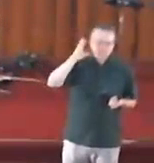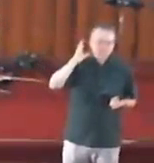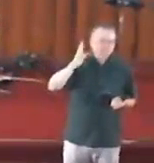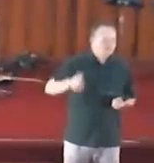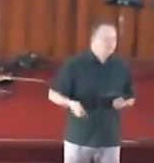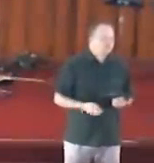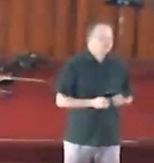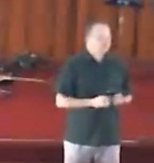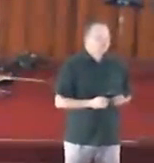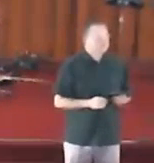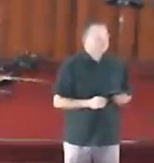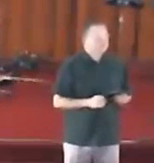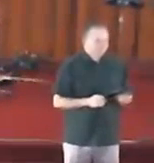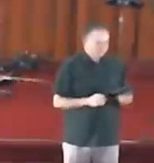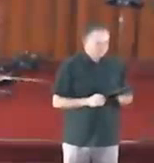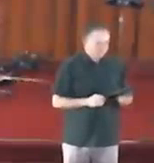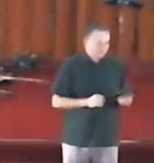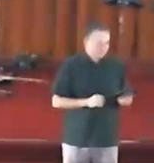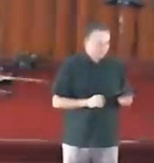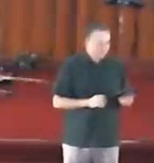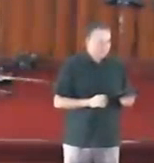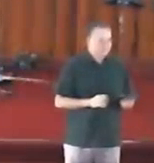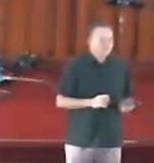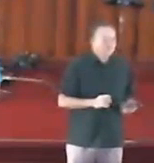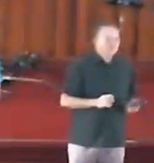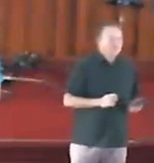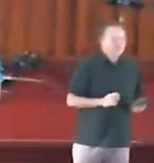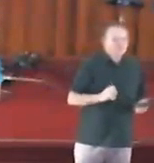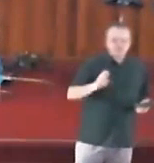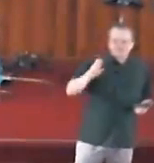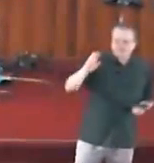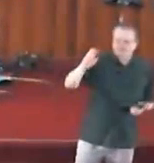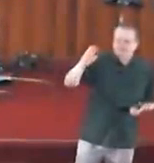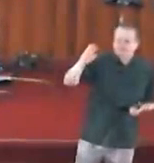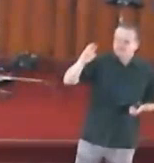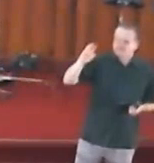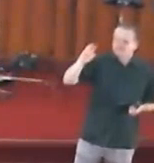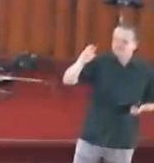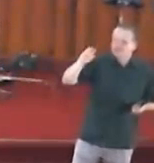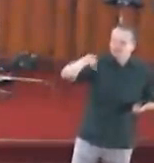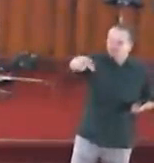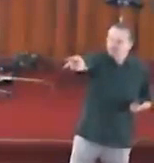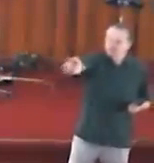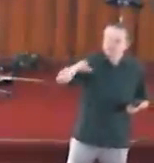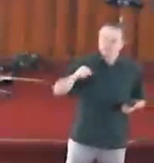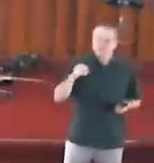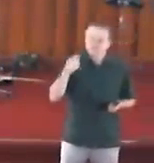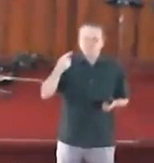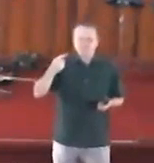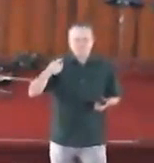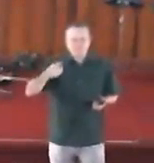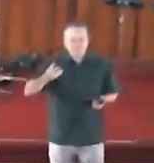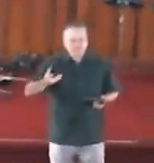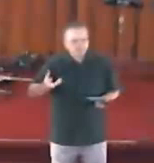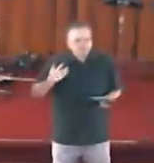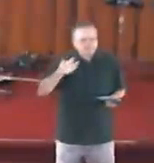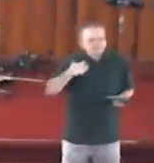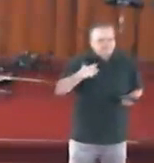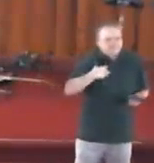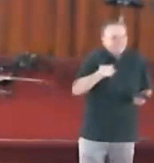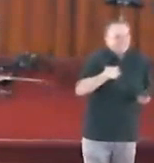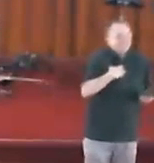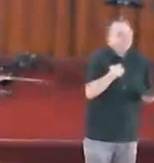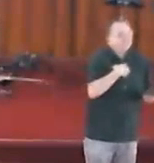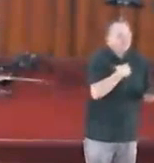somos incrédulos. Sometimes we don't believe. A veces cuando vemos algo ponemos en